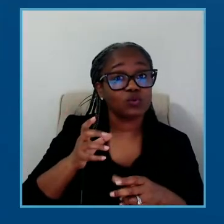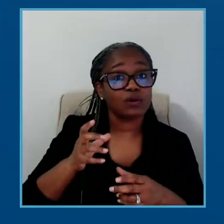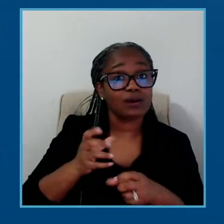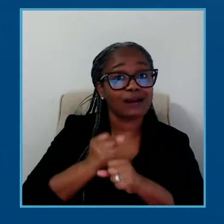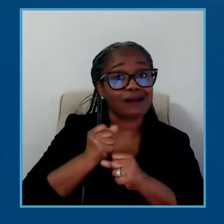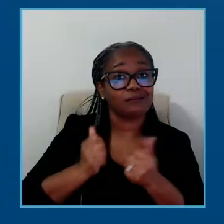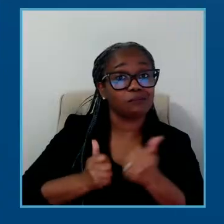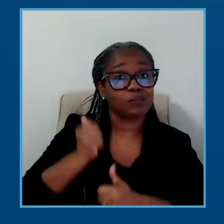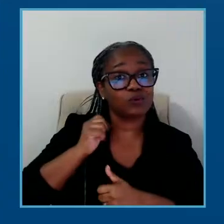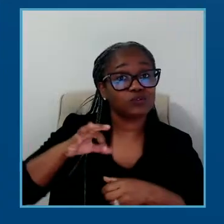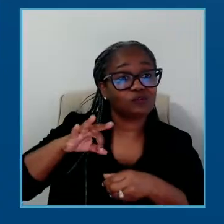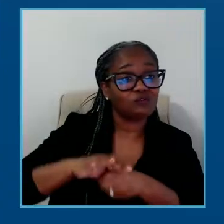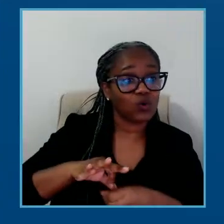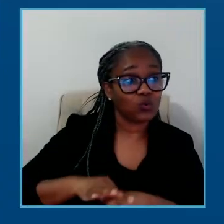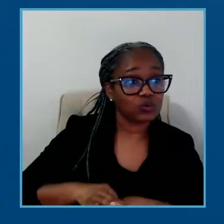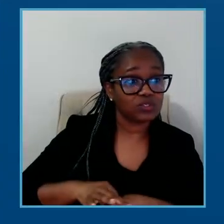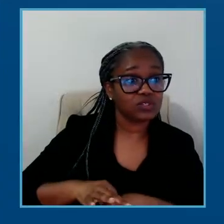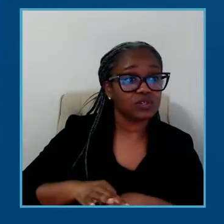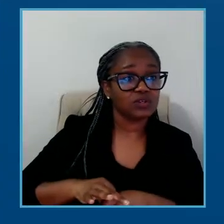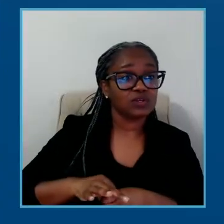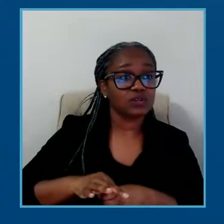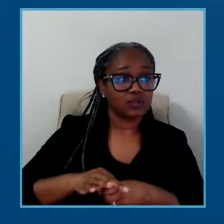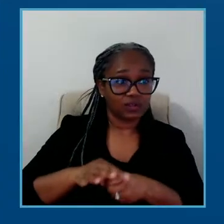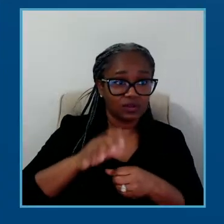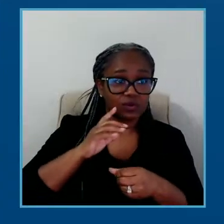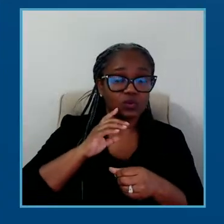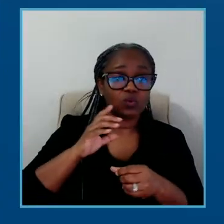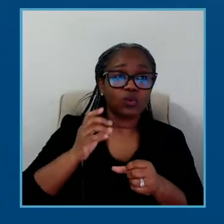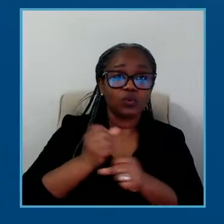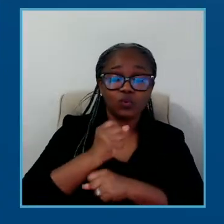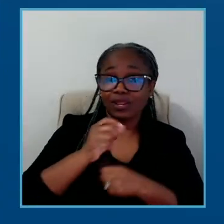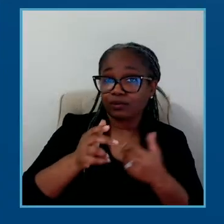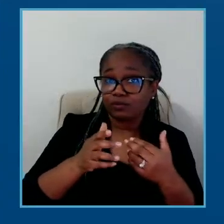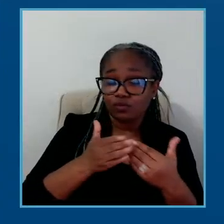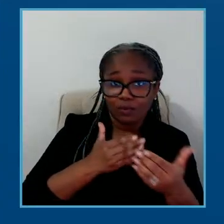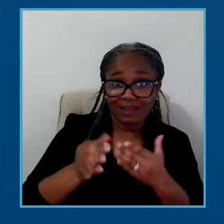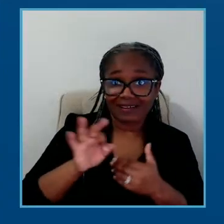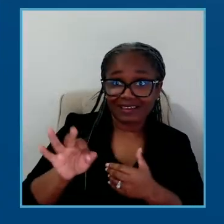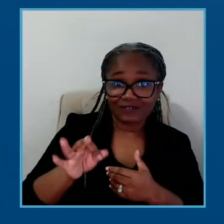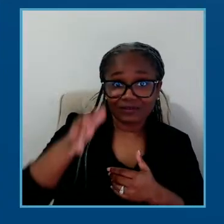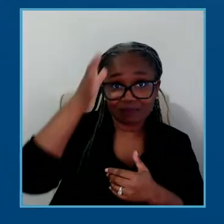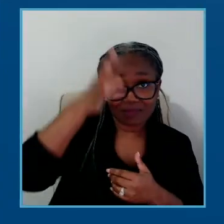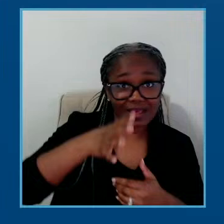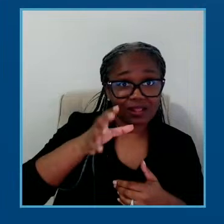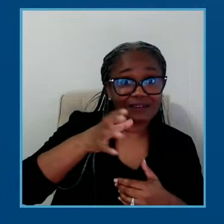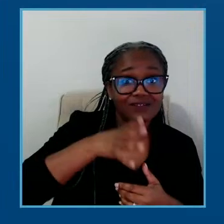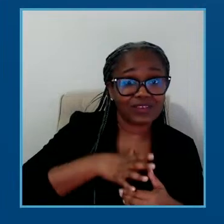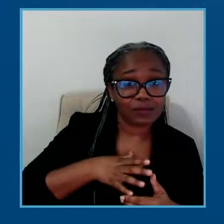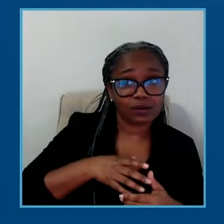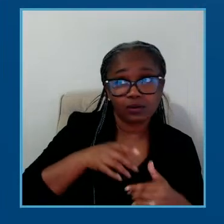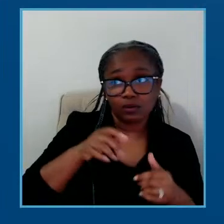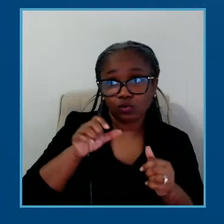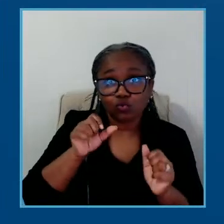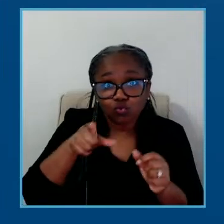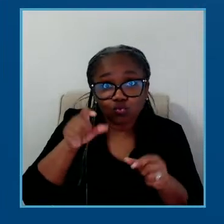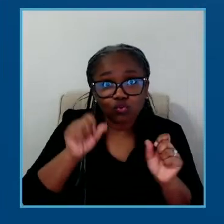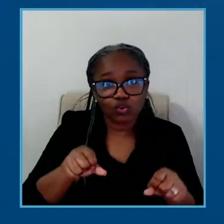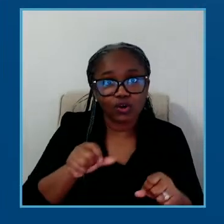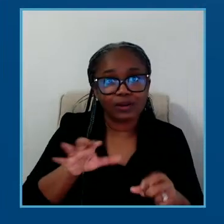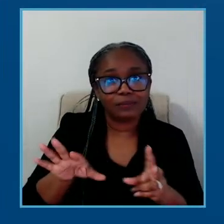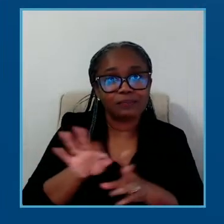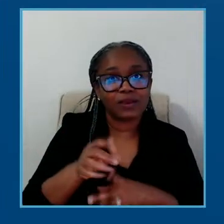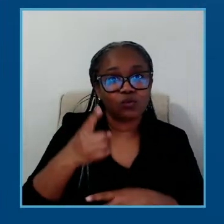that individual elected, whether the candidate was male or female, because you can elect a male and you can elect a female.